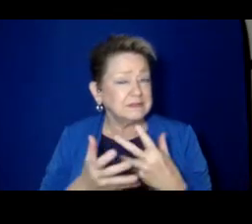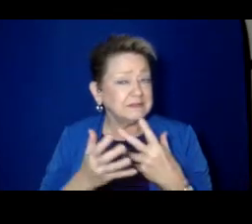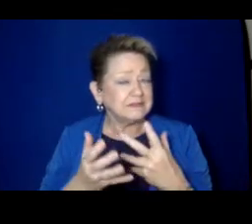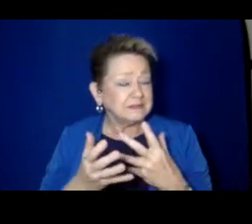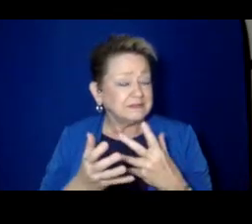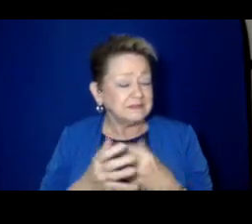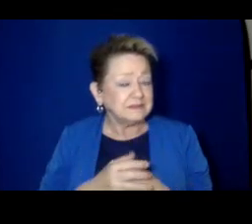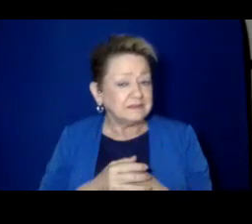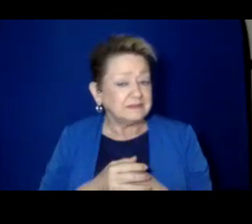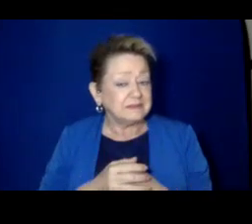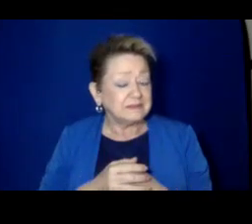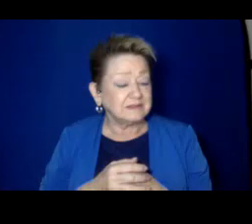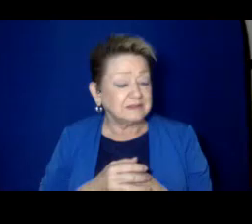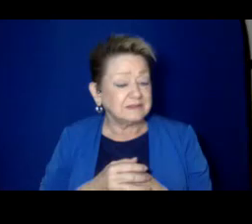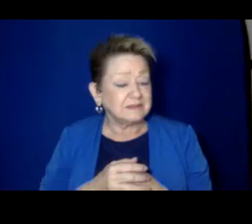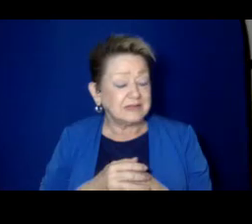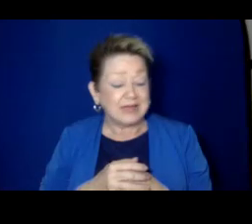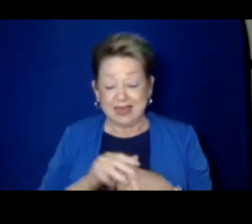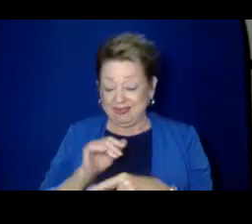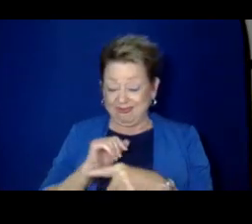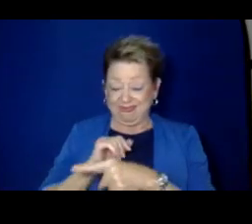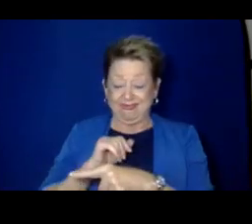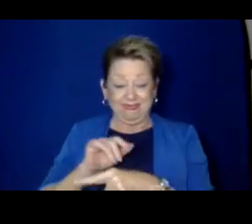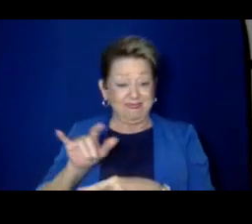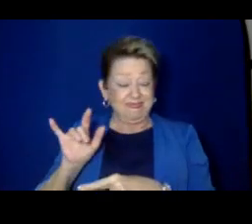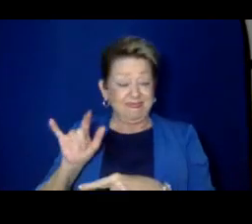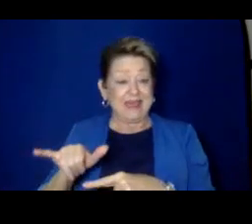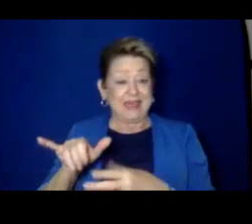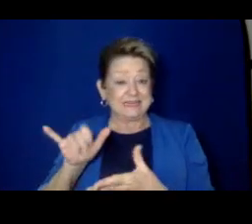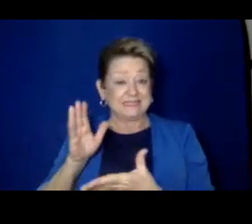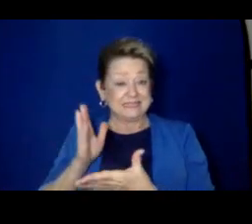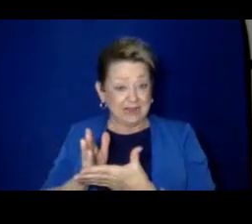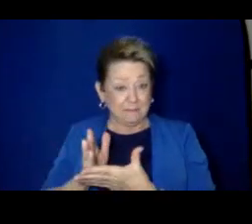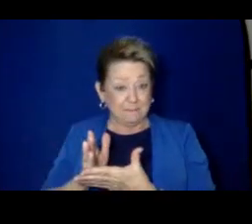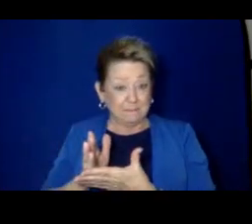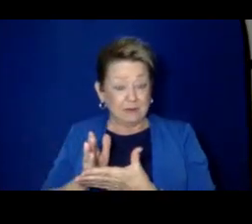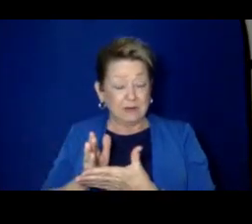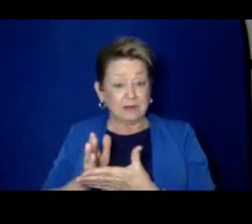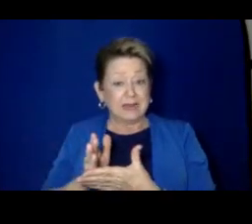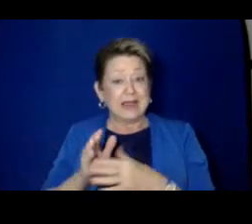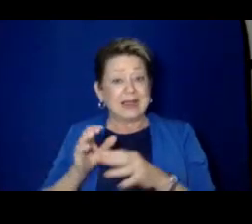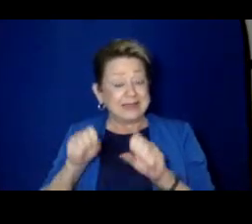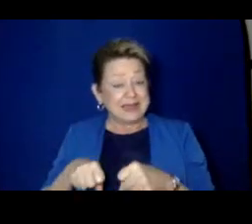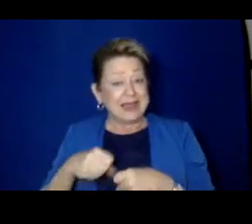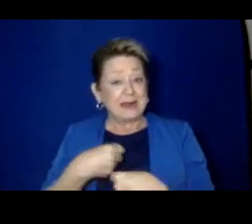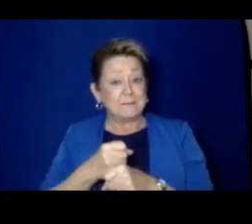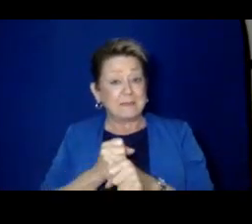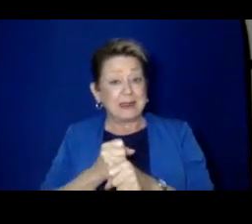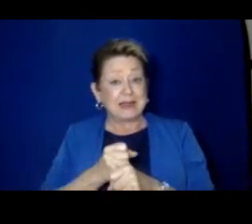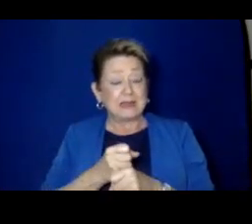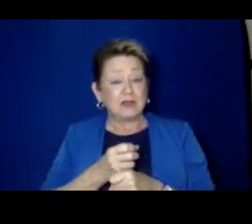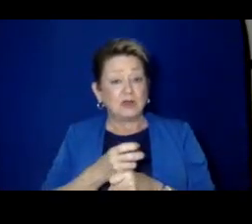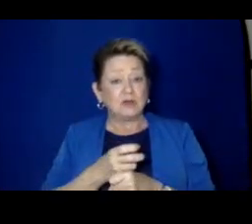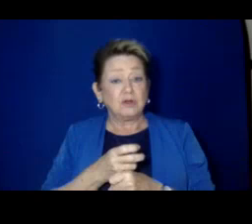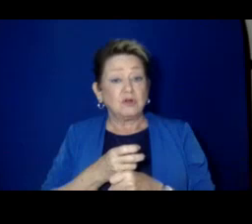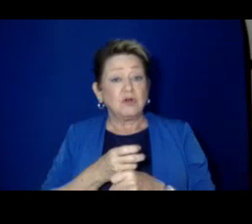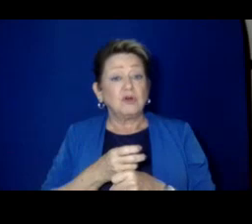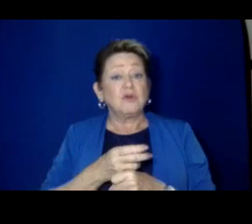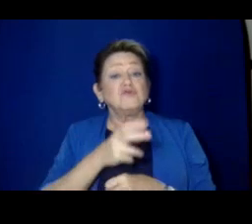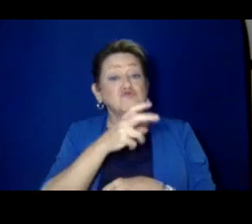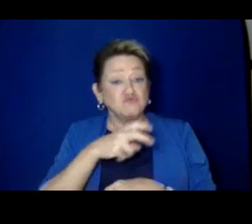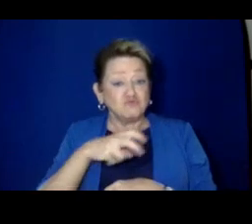place that stop in so that the travel times are shorter, so that there can be more trips? That's,